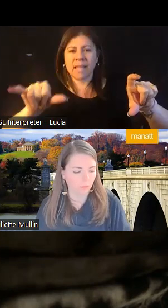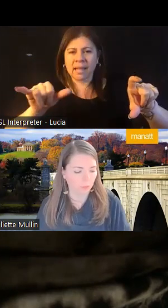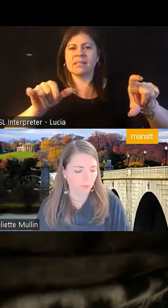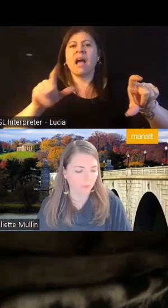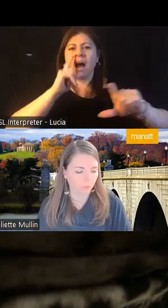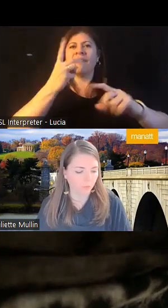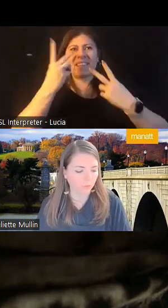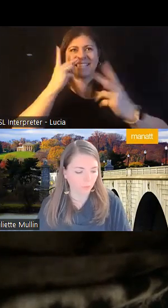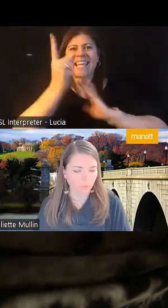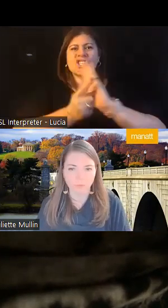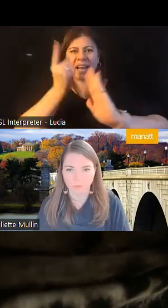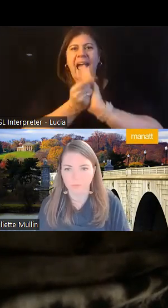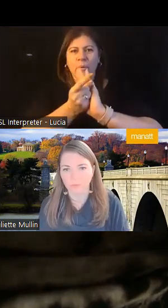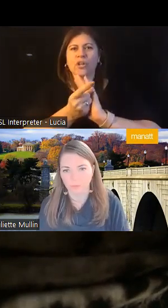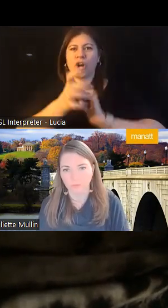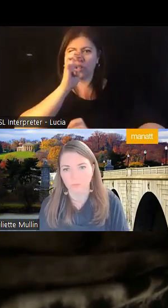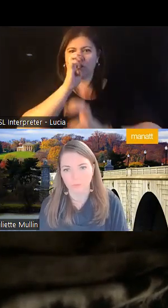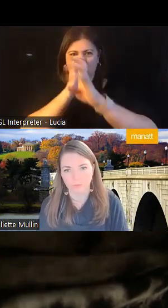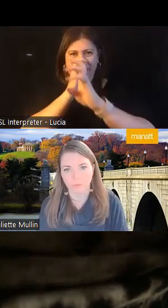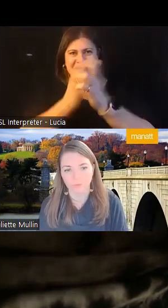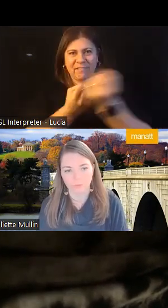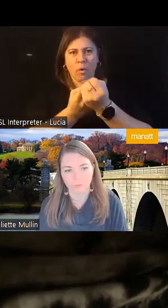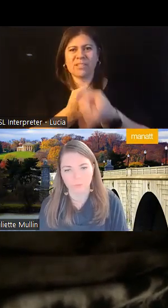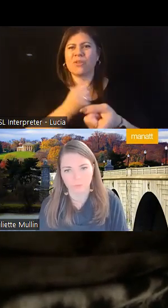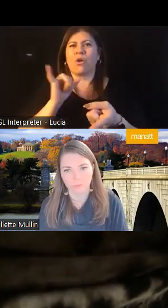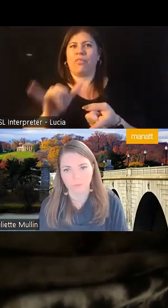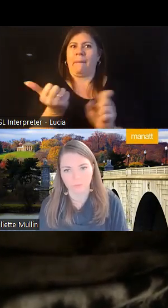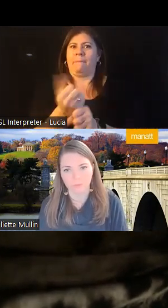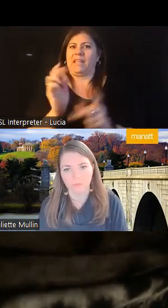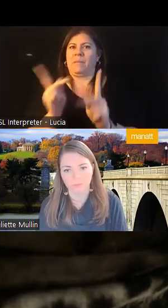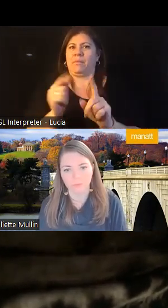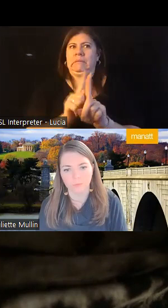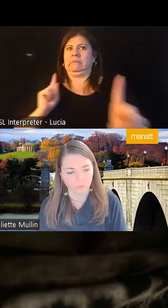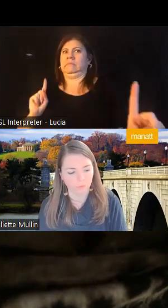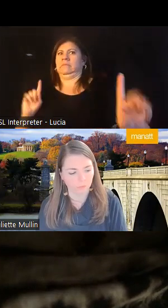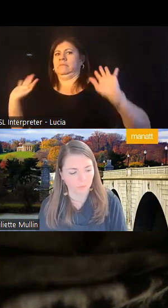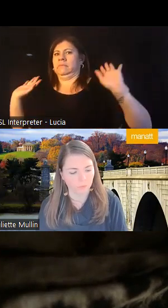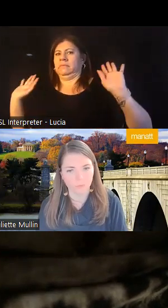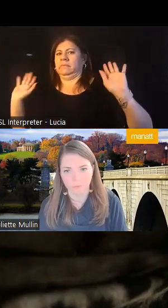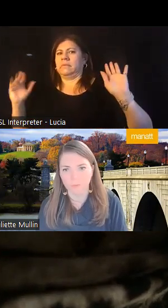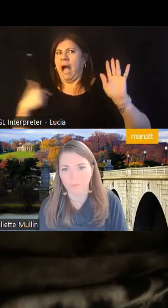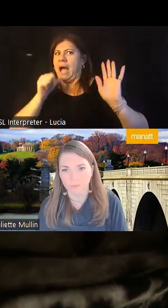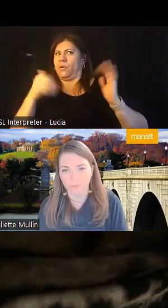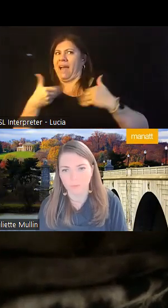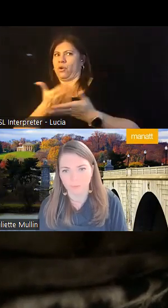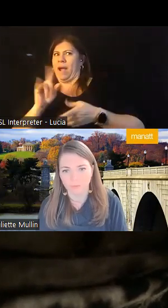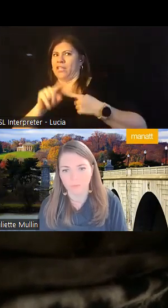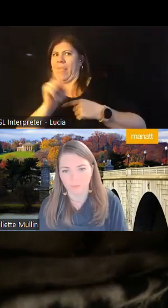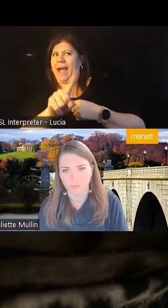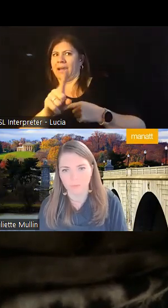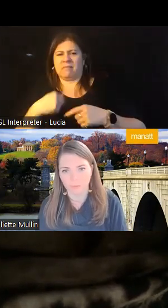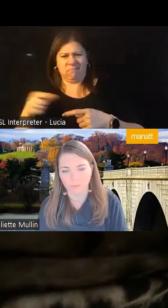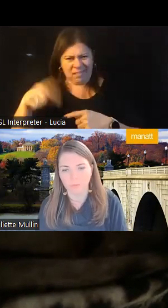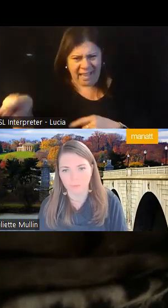just a deterrent. People aren't going to know to ask, that they have the right to ask, that they have the right to come